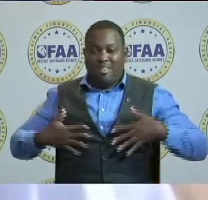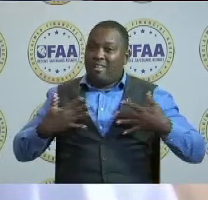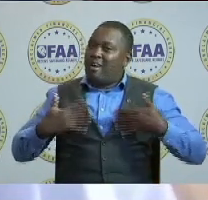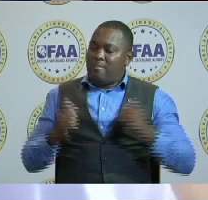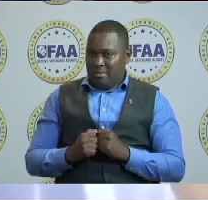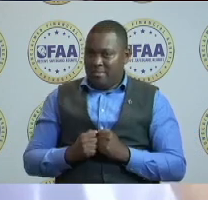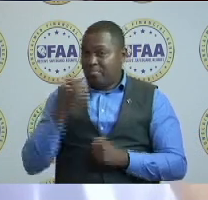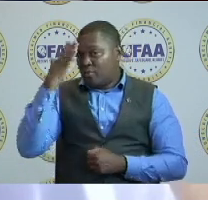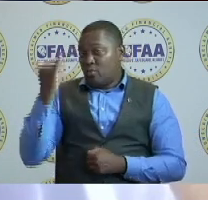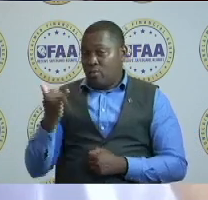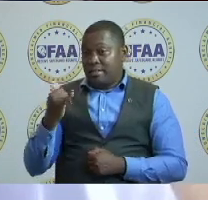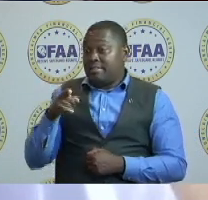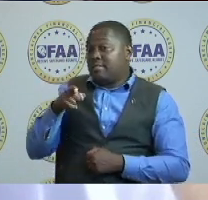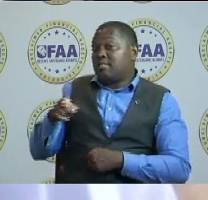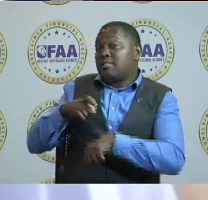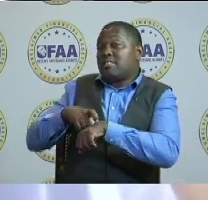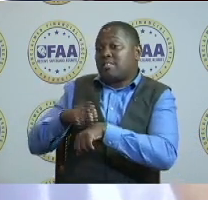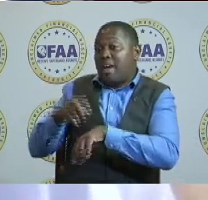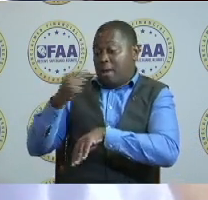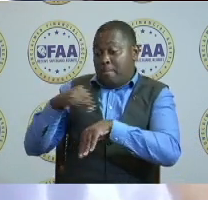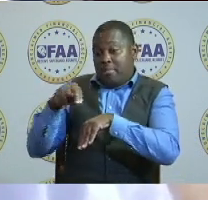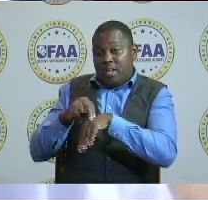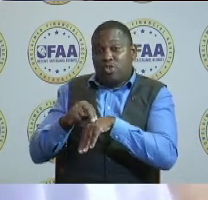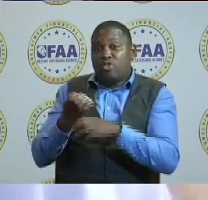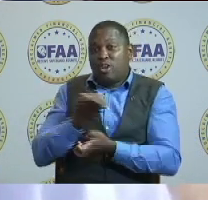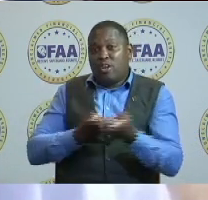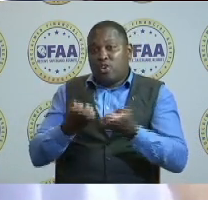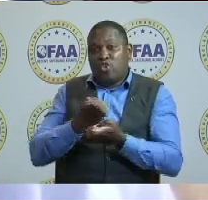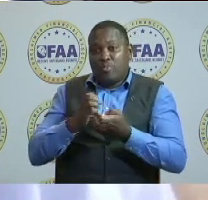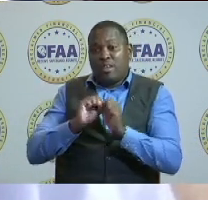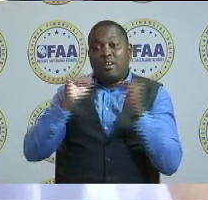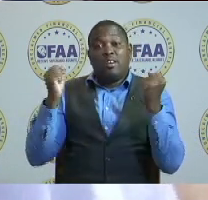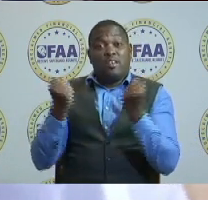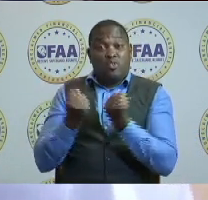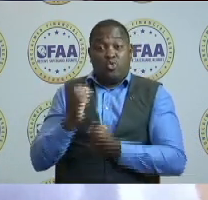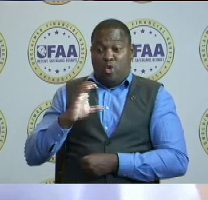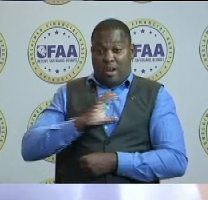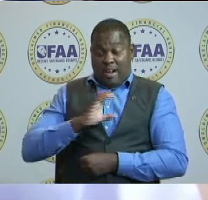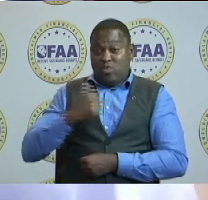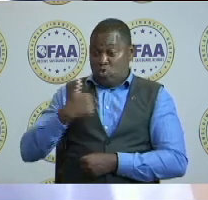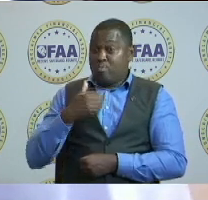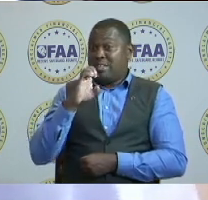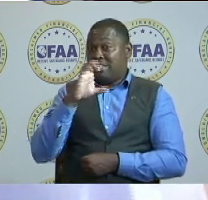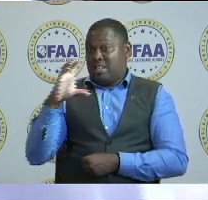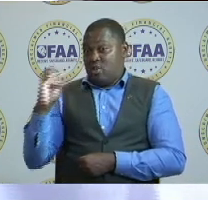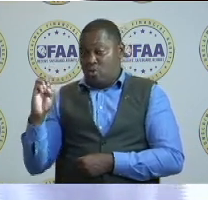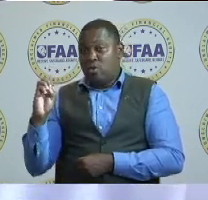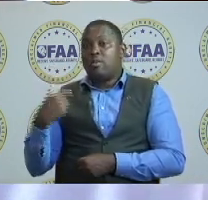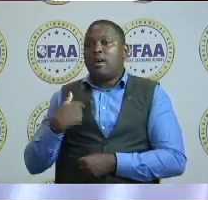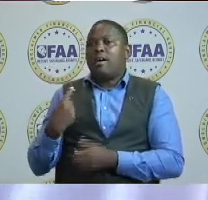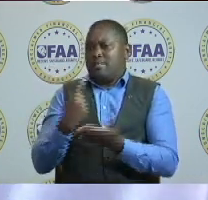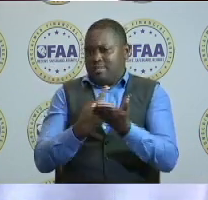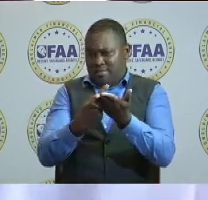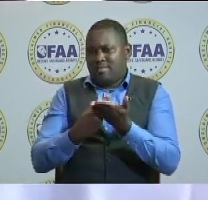because this is when the National Economic and Social Council, which I was the CEO, did then engage